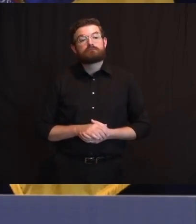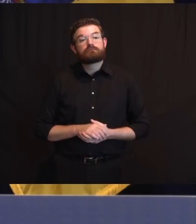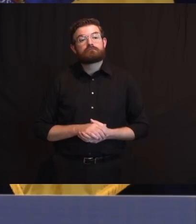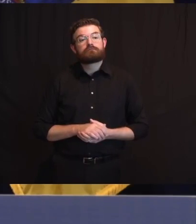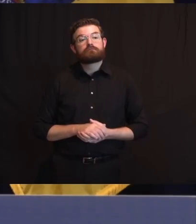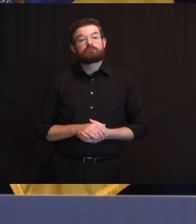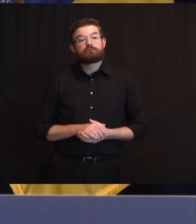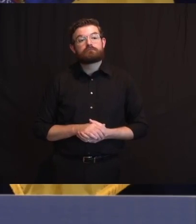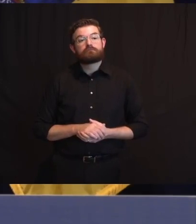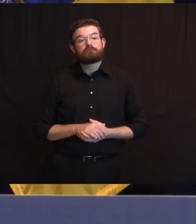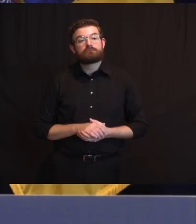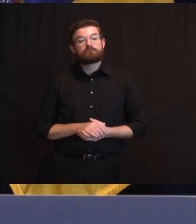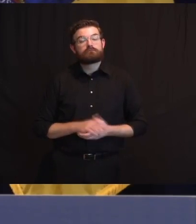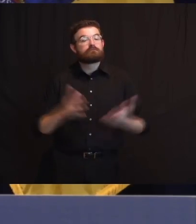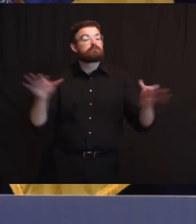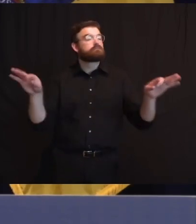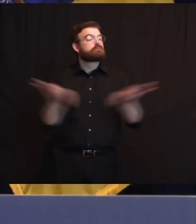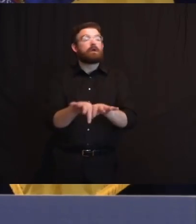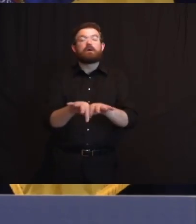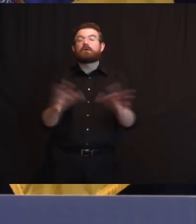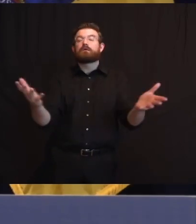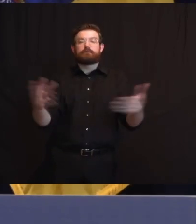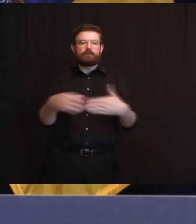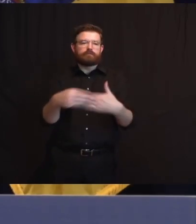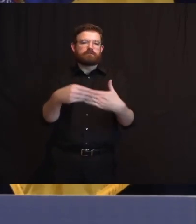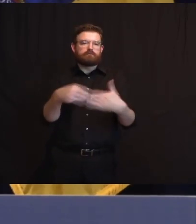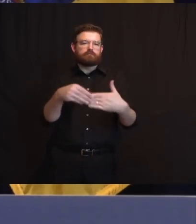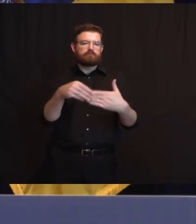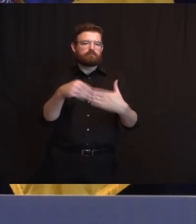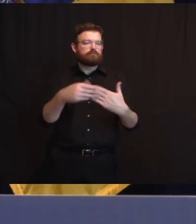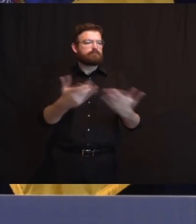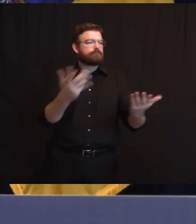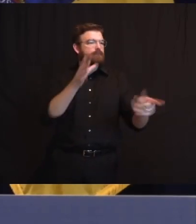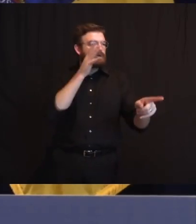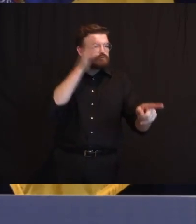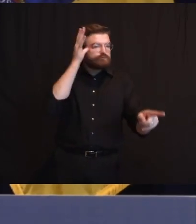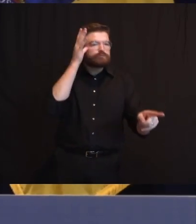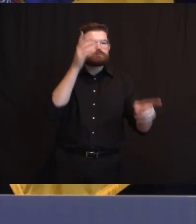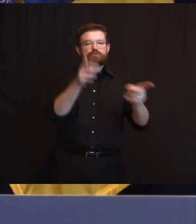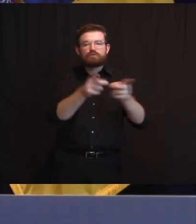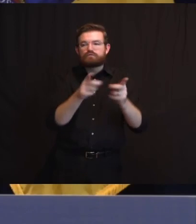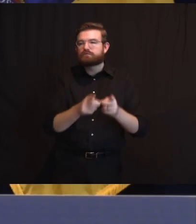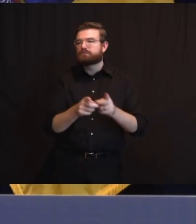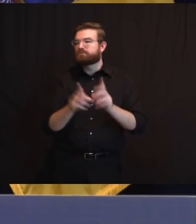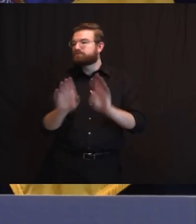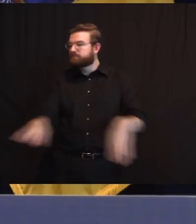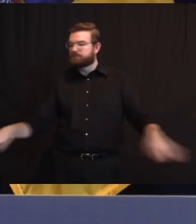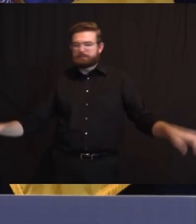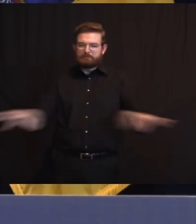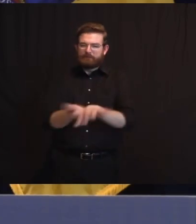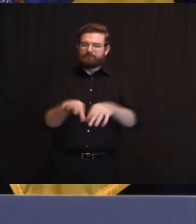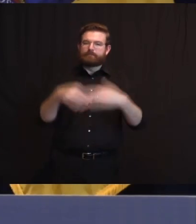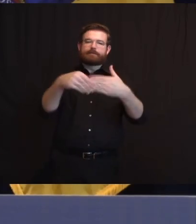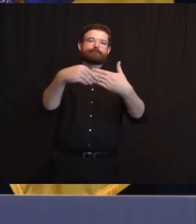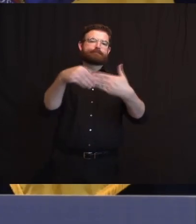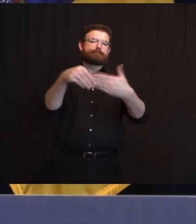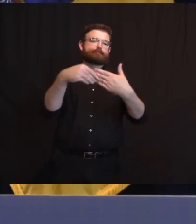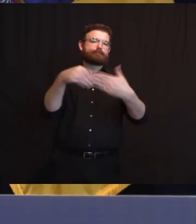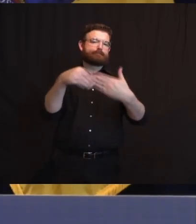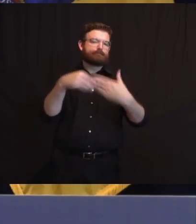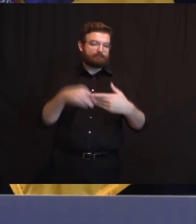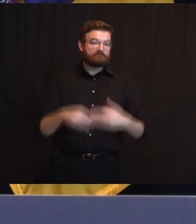provide flexibility for parents, for districts, for kids. That's what this is about. Since the guidance came out,